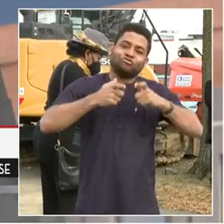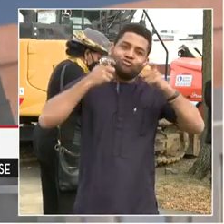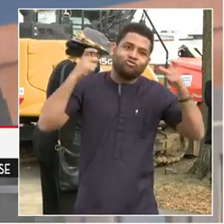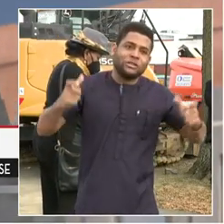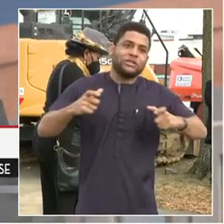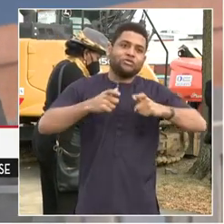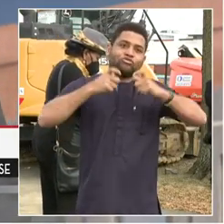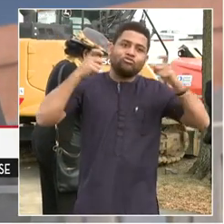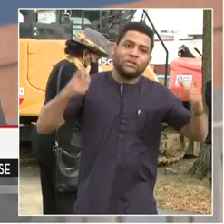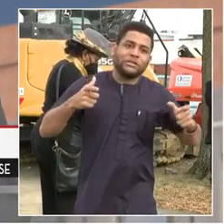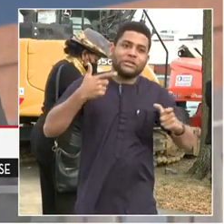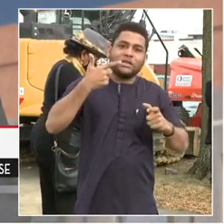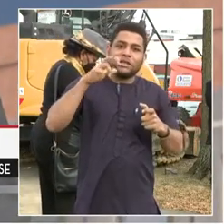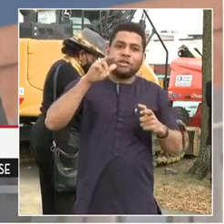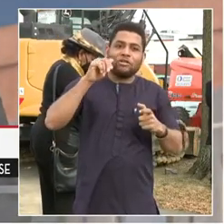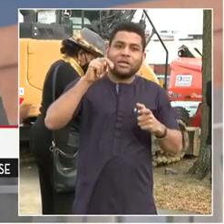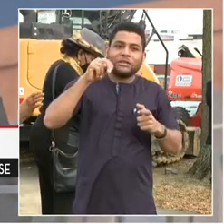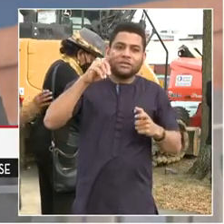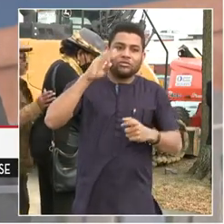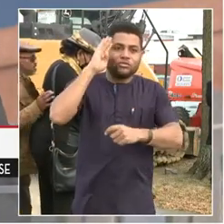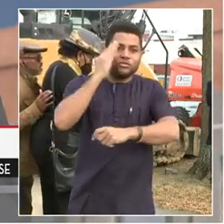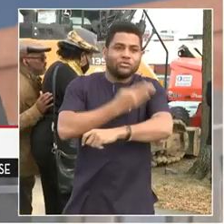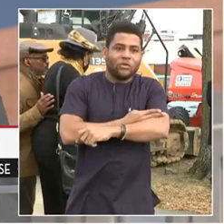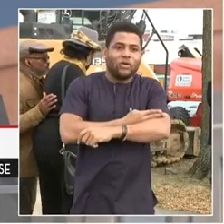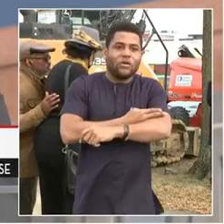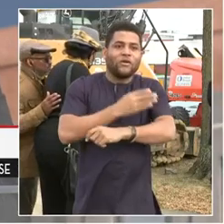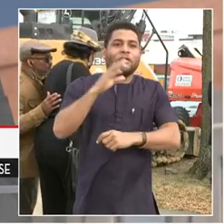great-great-great-great-grandson of Frederick Douglass.